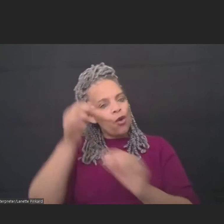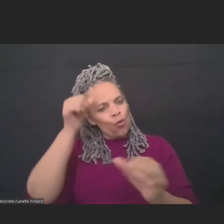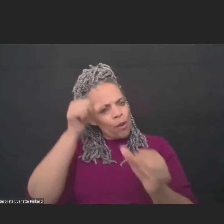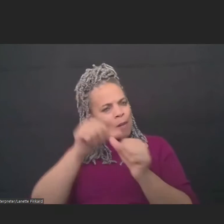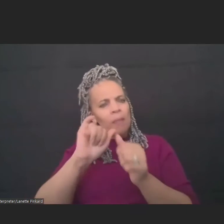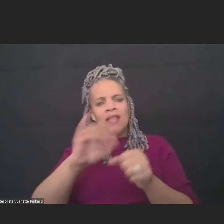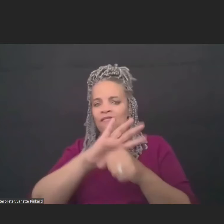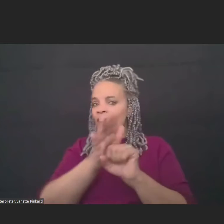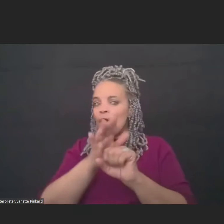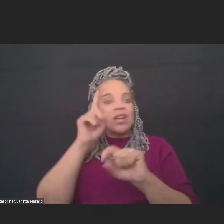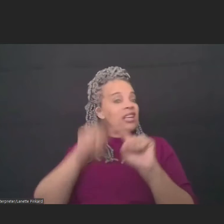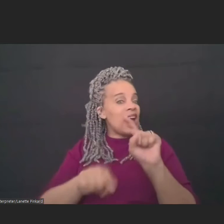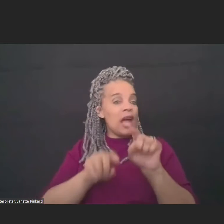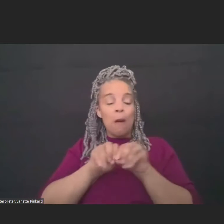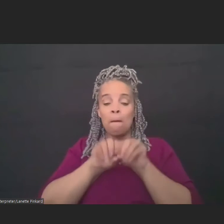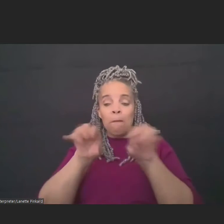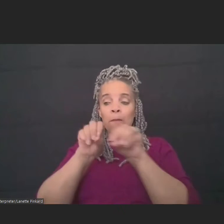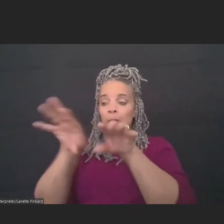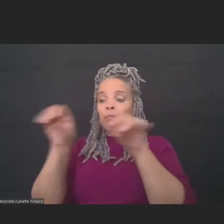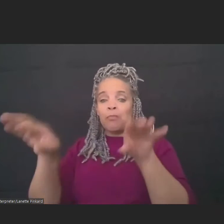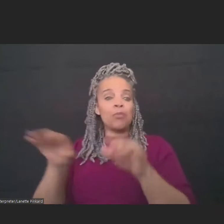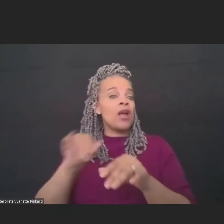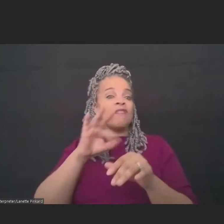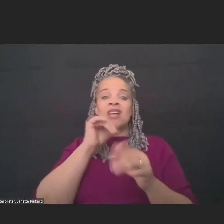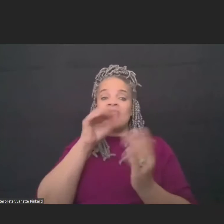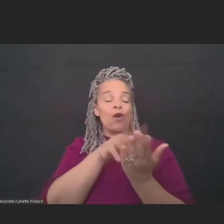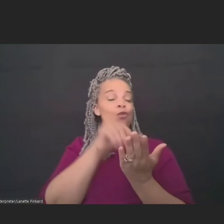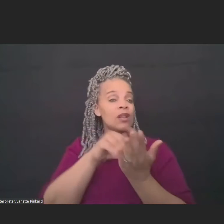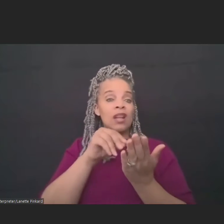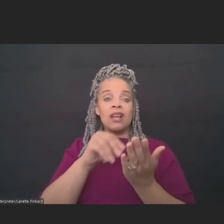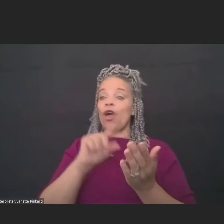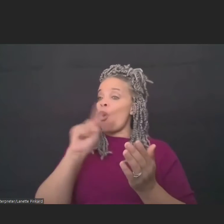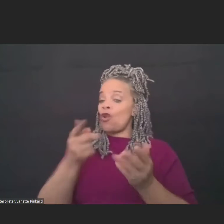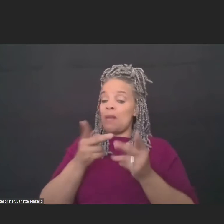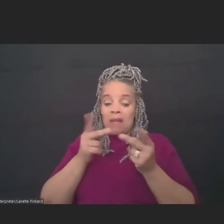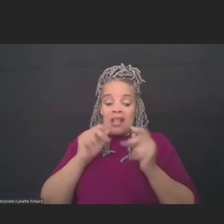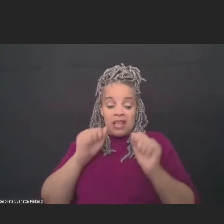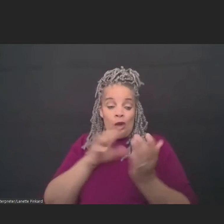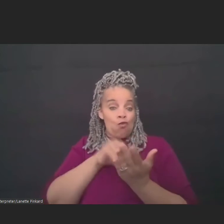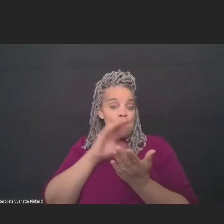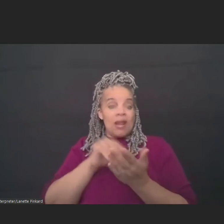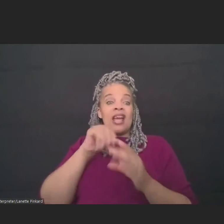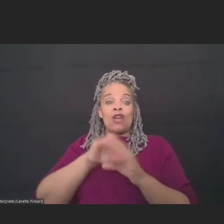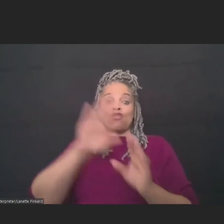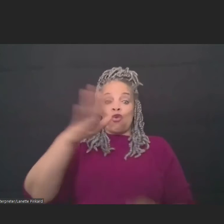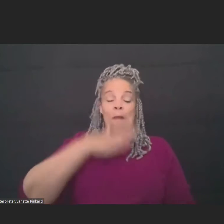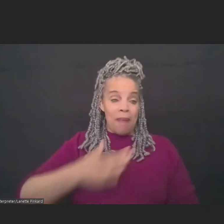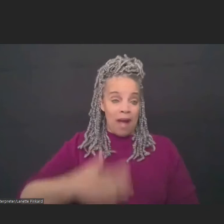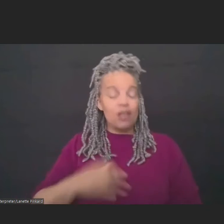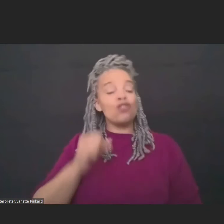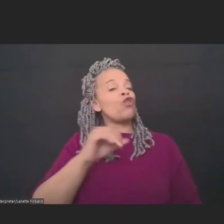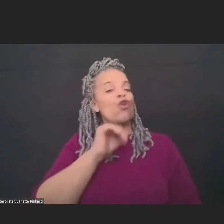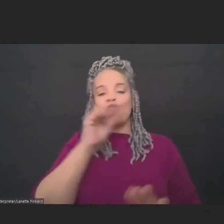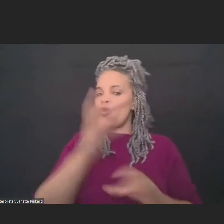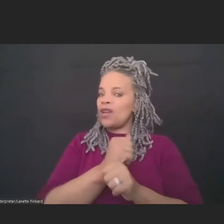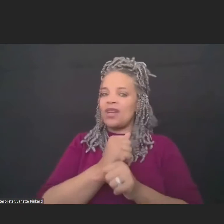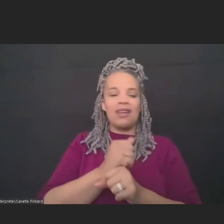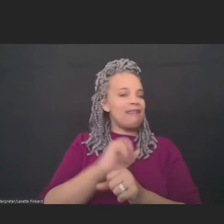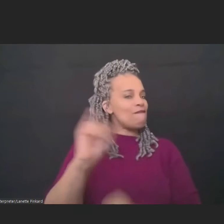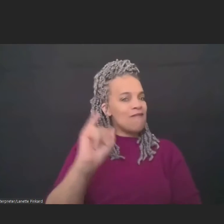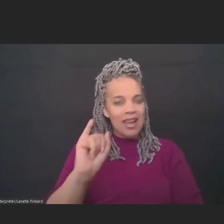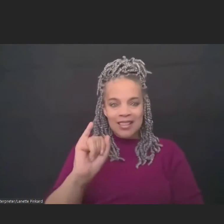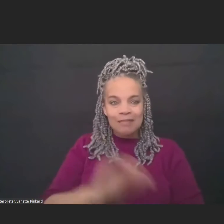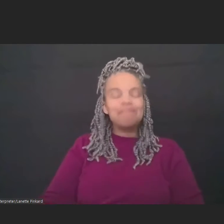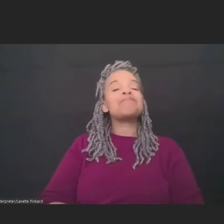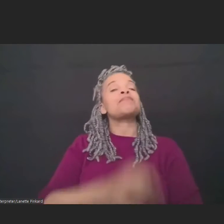virus cannot mutate if it's not replicating, and the only place it has to replicate is in your body, so don't get infected.